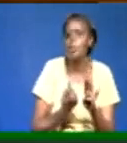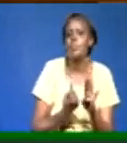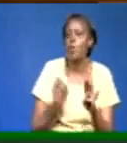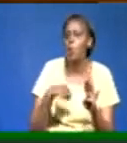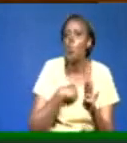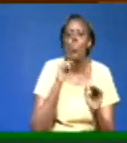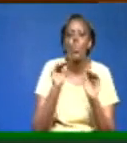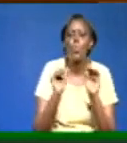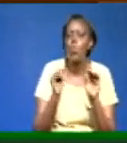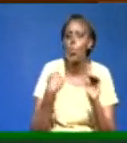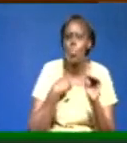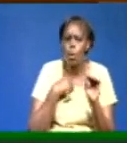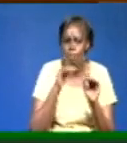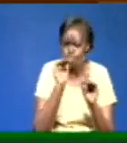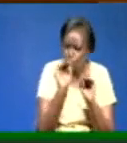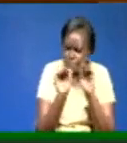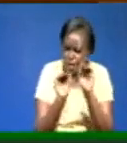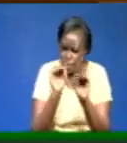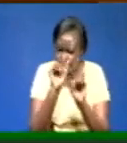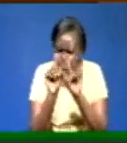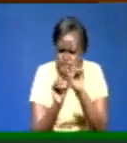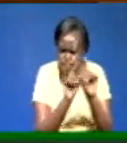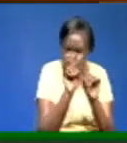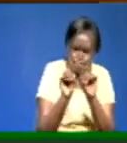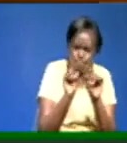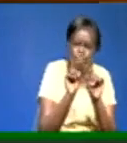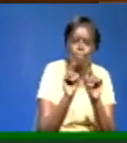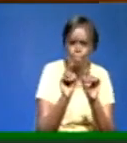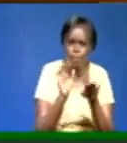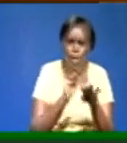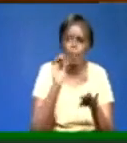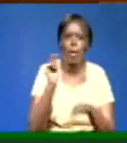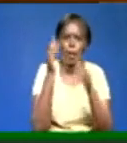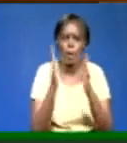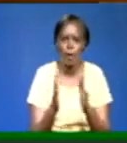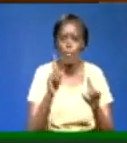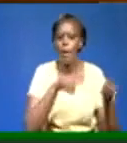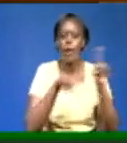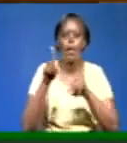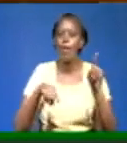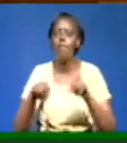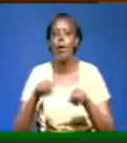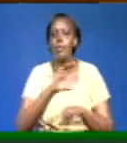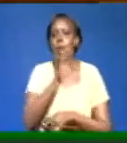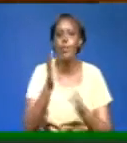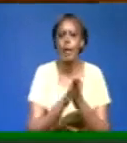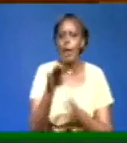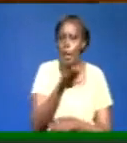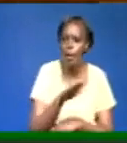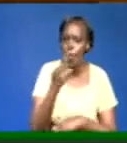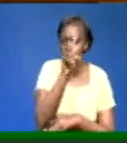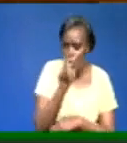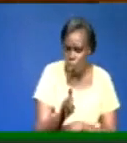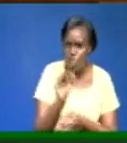asked pertinent questions that touch on Kenyans, and we were from diverse counties and constituencies, and so the questions that